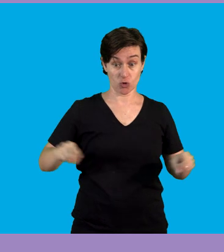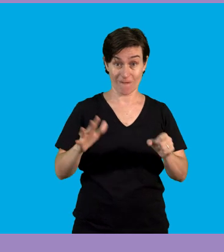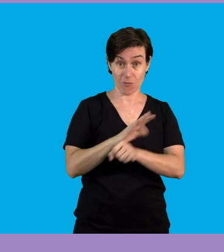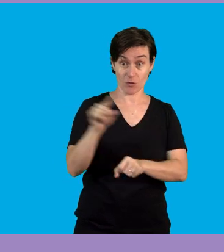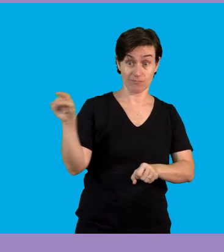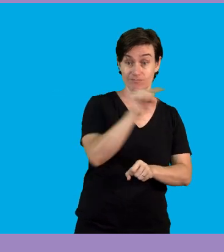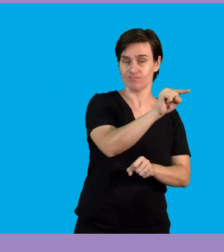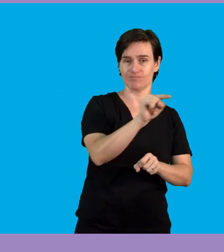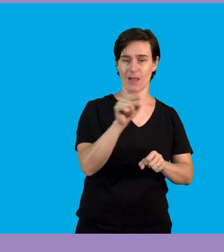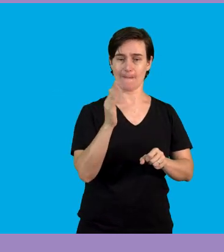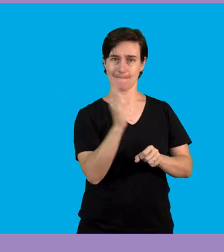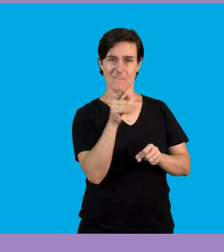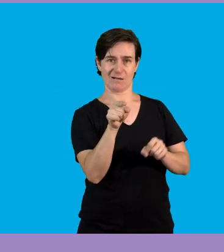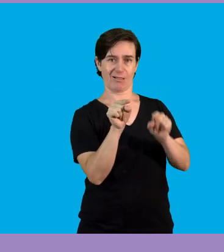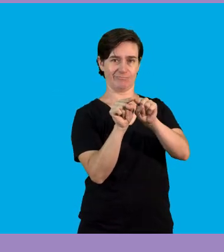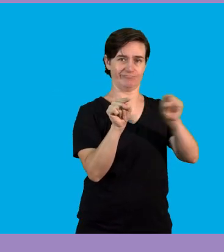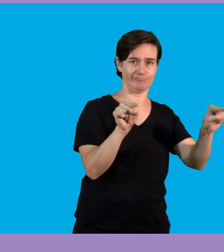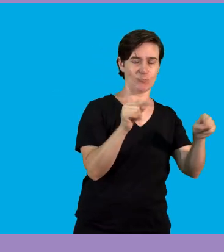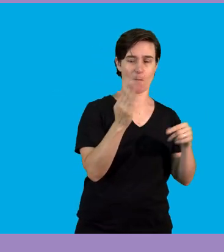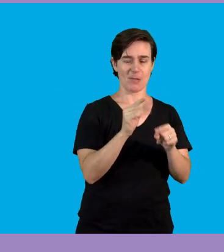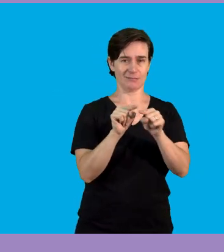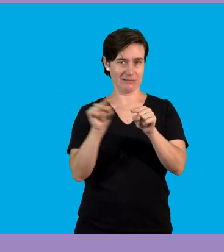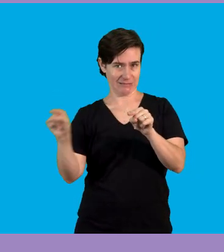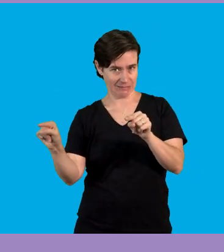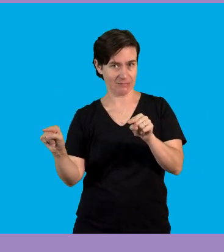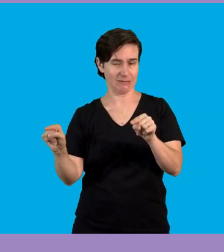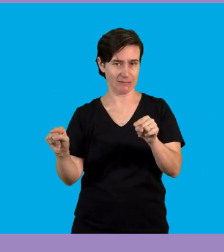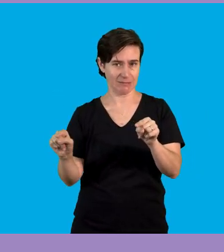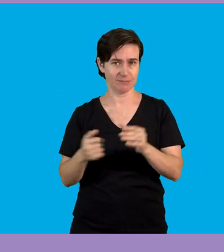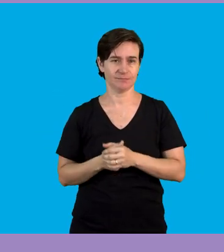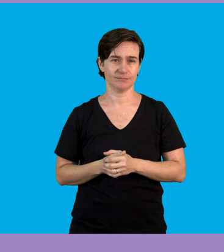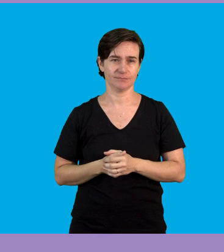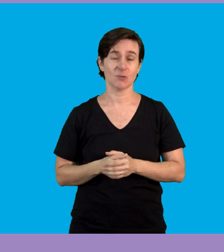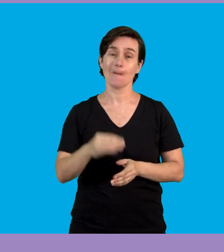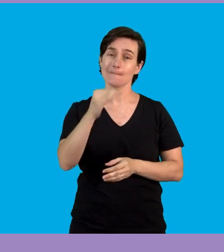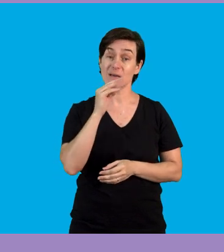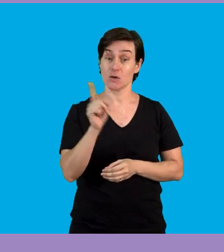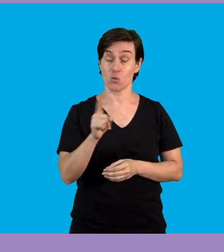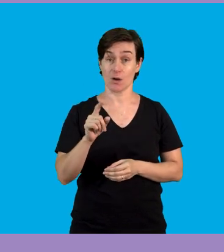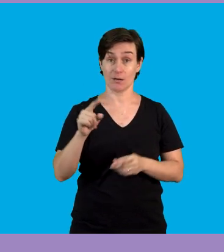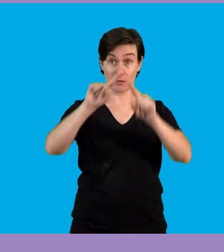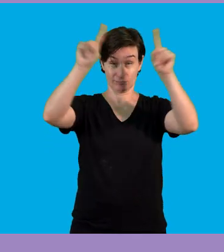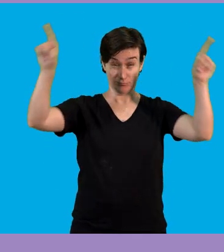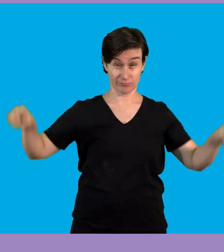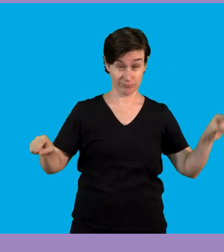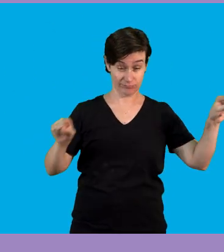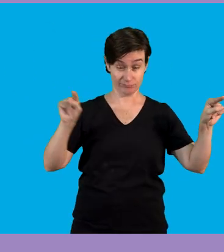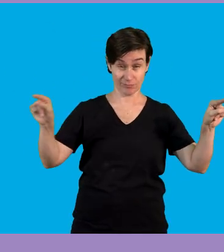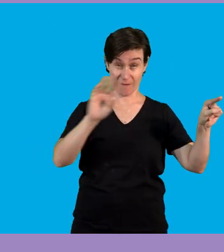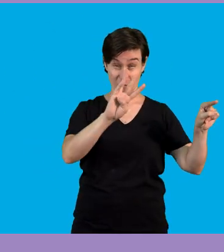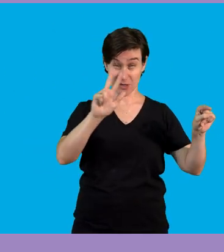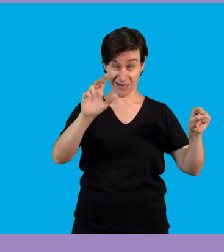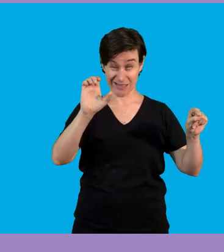we know, the radius is from the center to a point on the circle, which is actually half of the